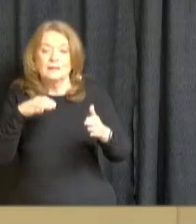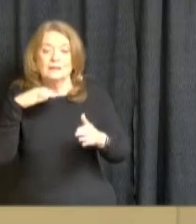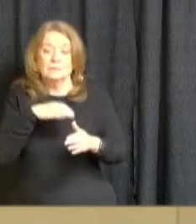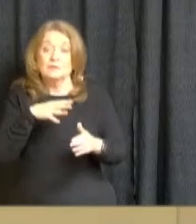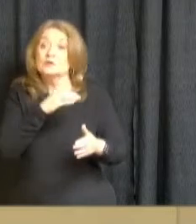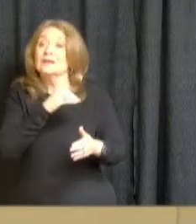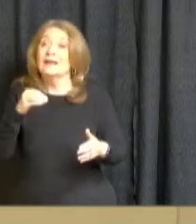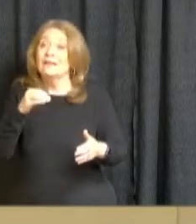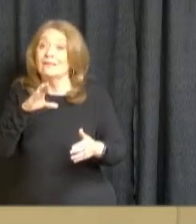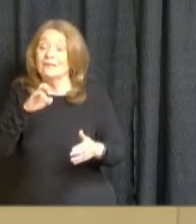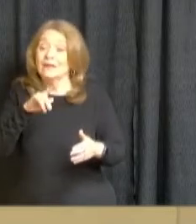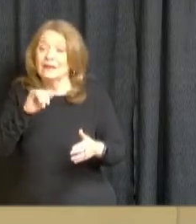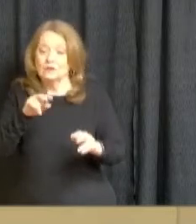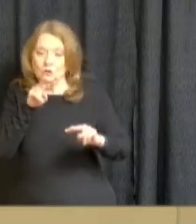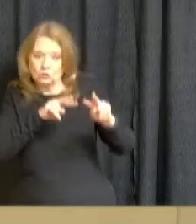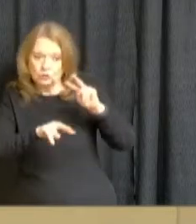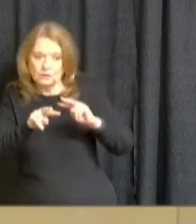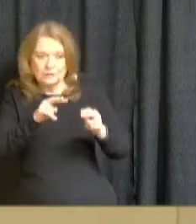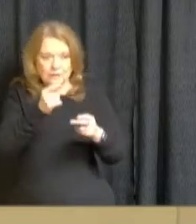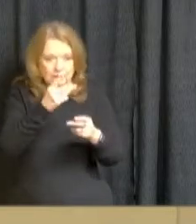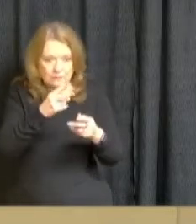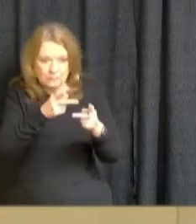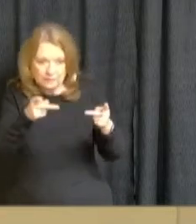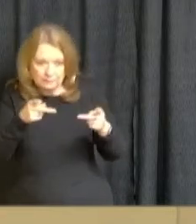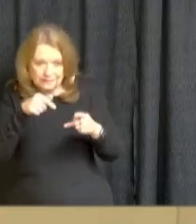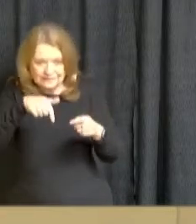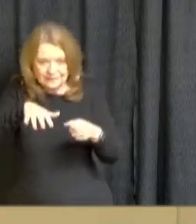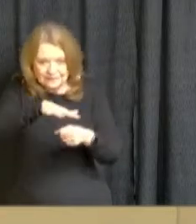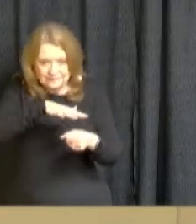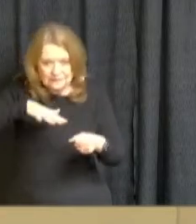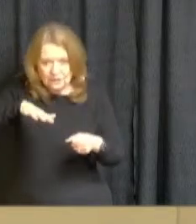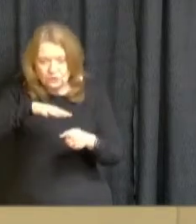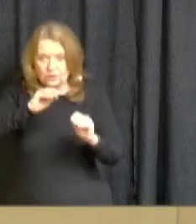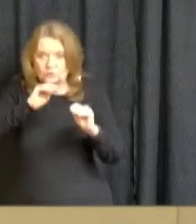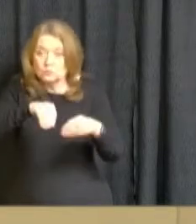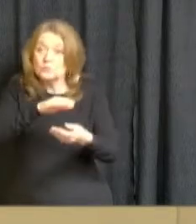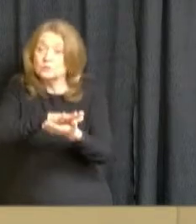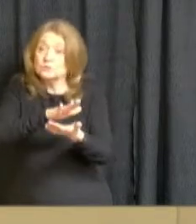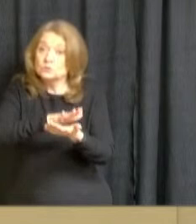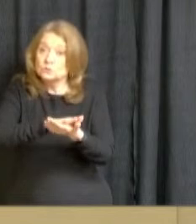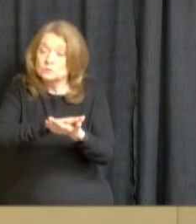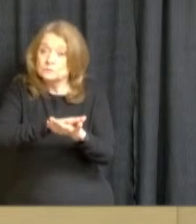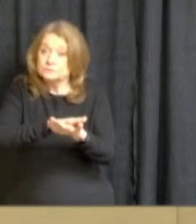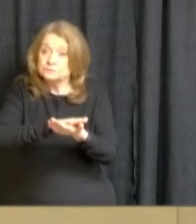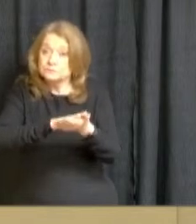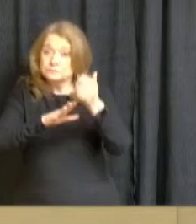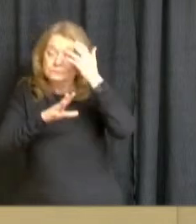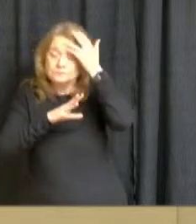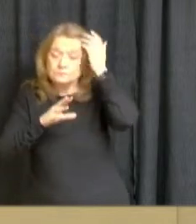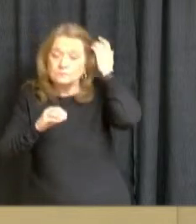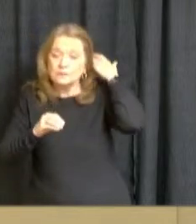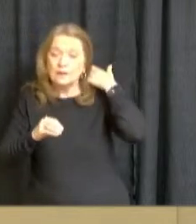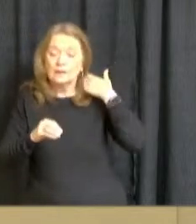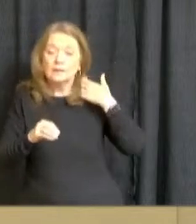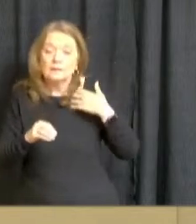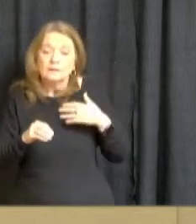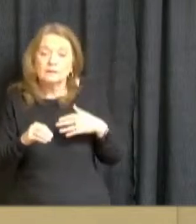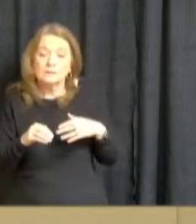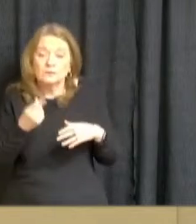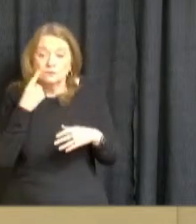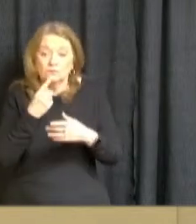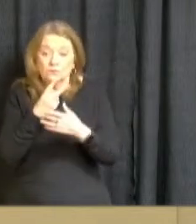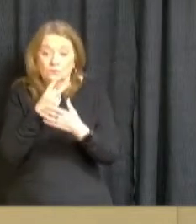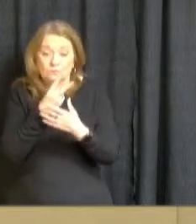looking at a couple sites in this region or in this area to put a school. And for